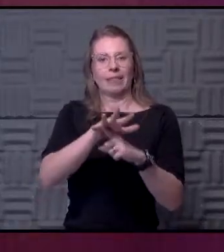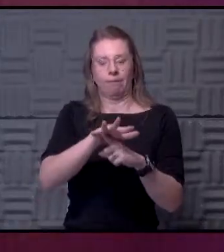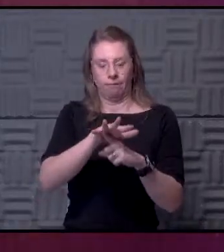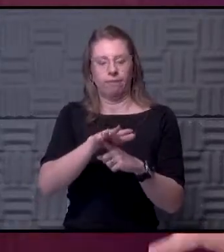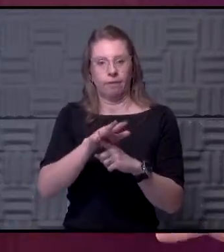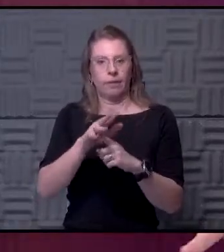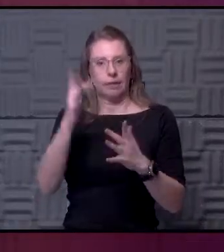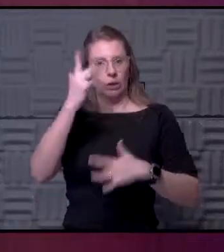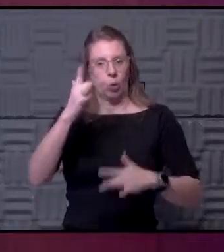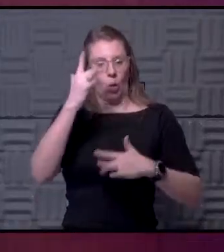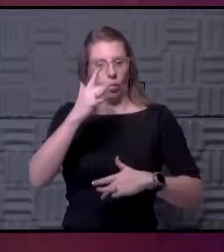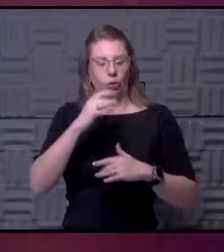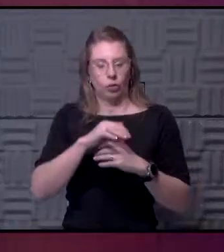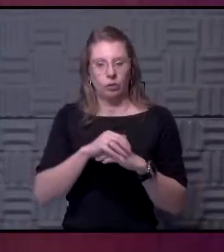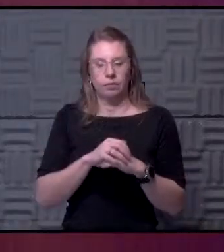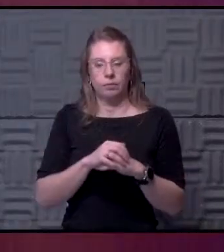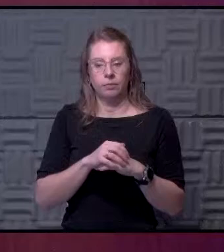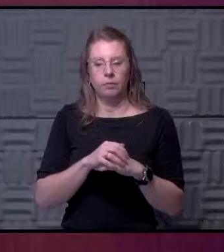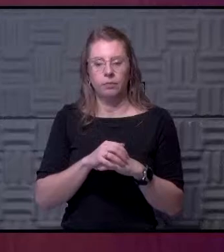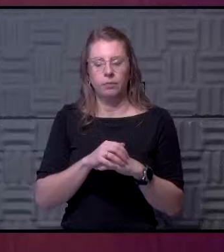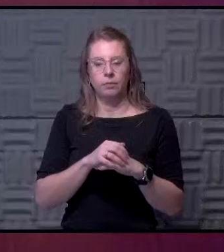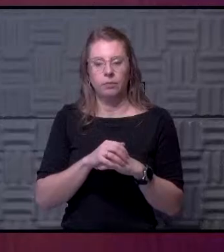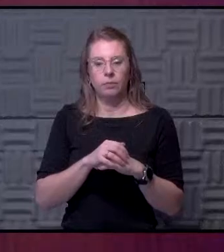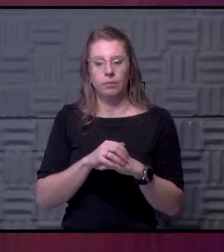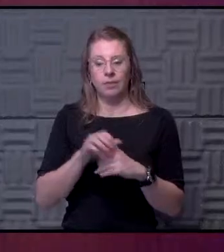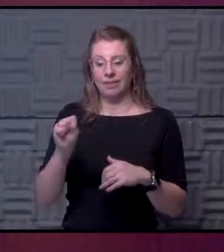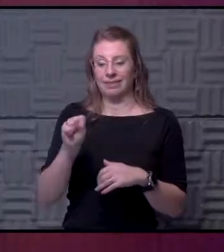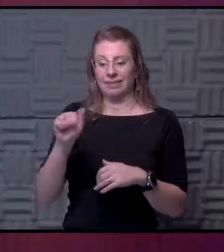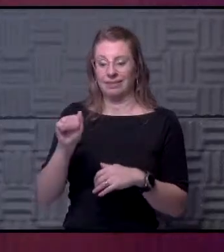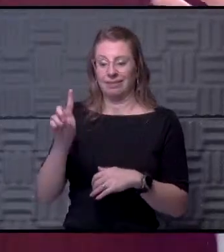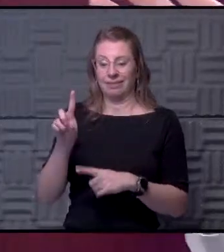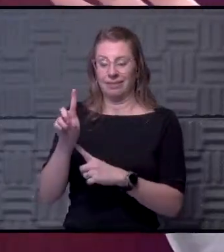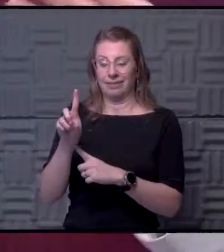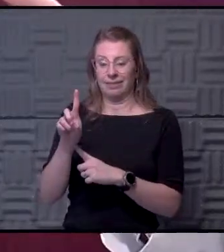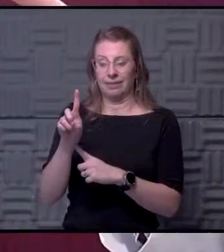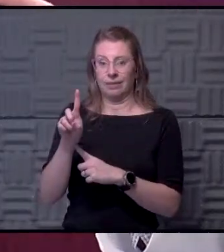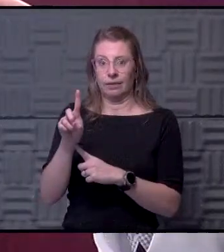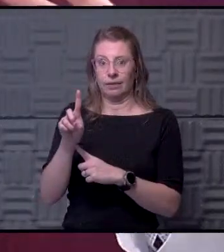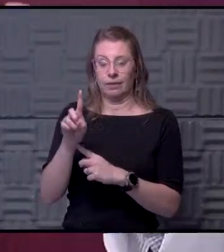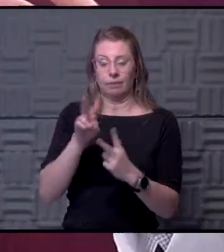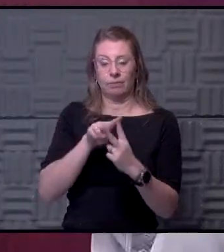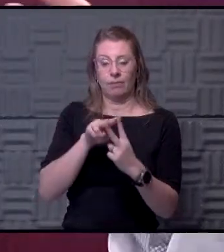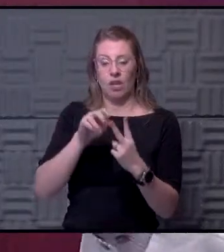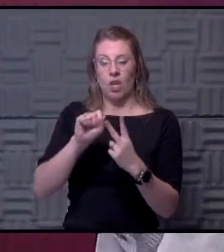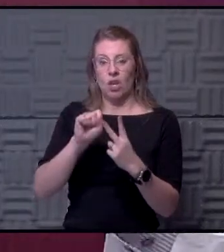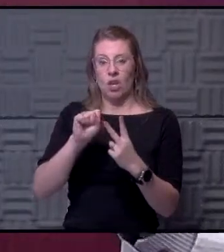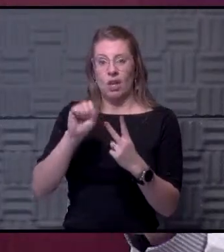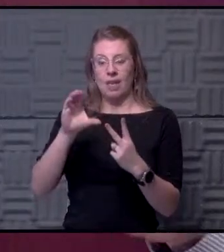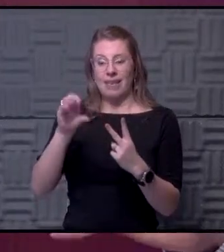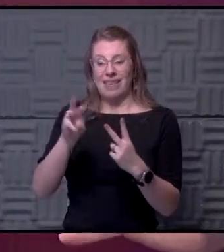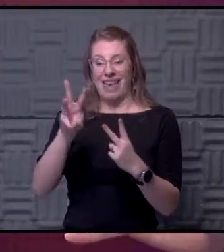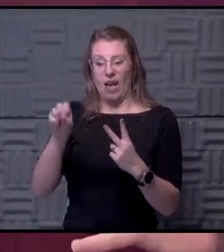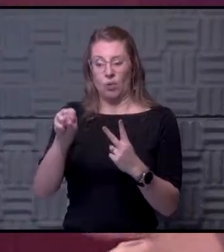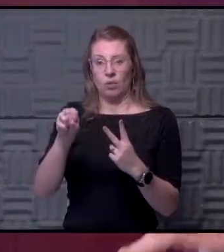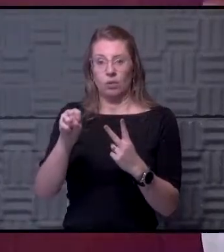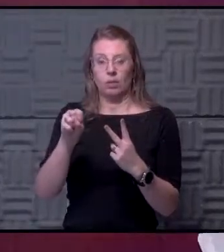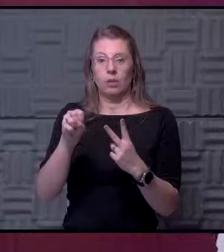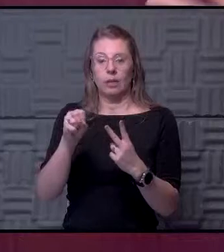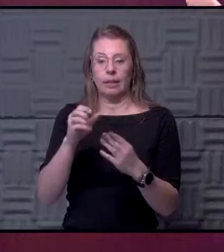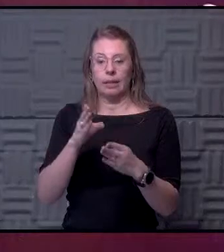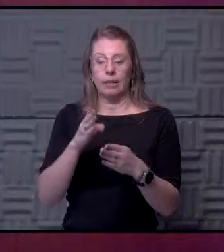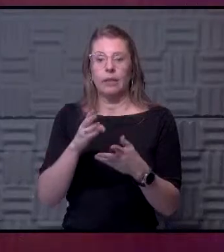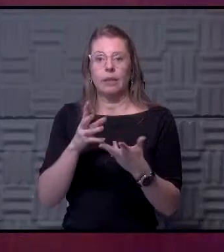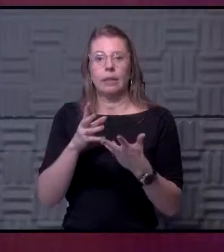really hard time. And we know that seasonal affective disorder coupled with COVID weariness syndrome equals